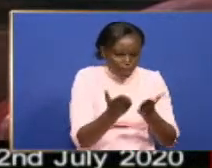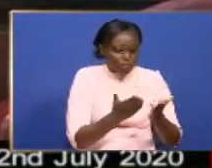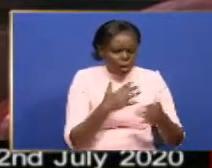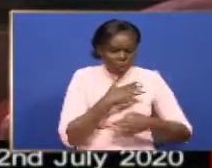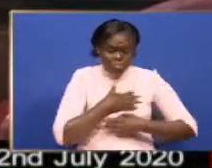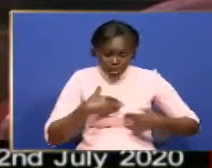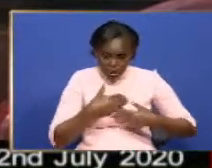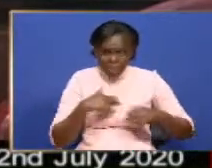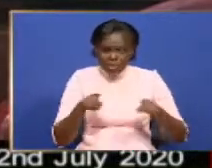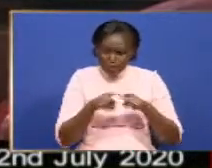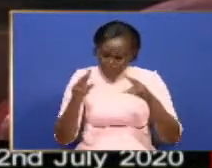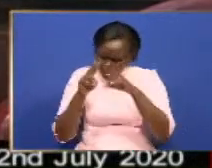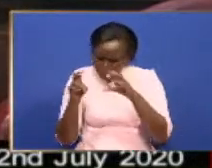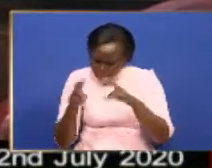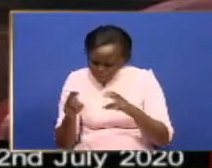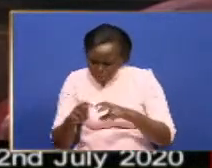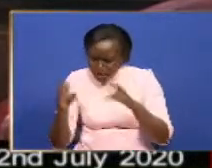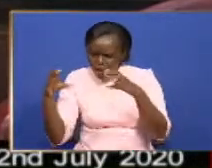interrogated